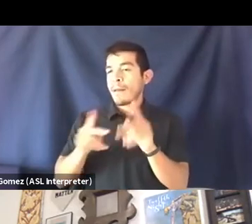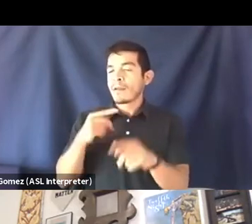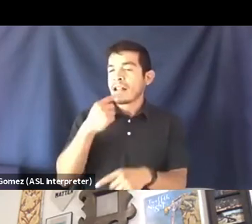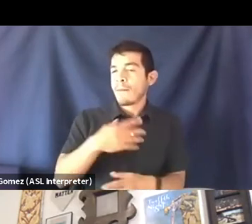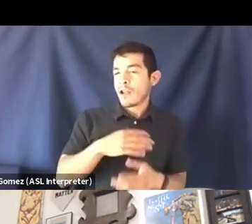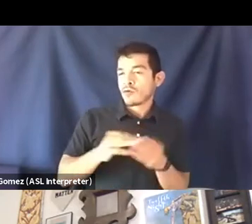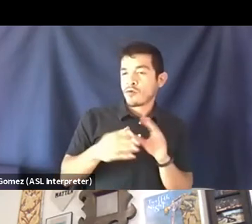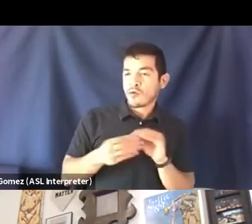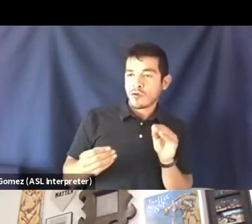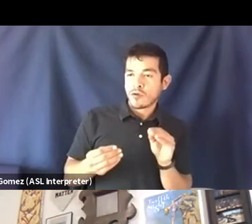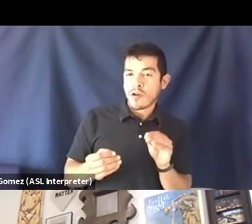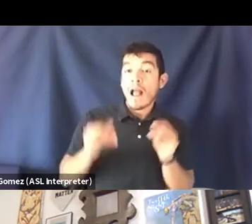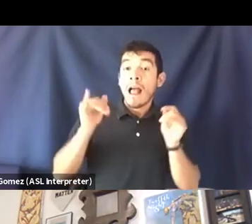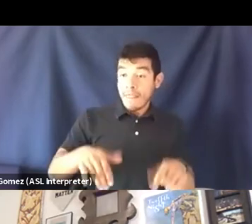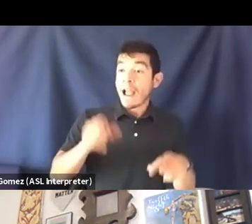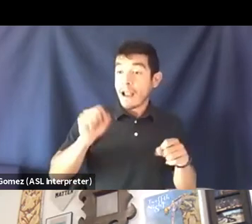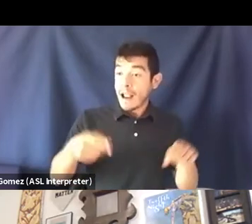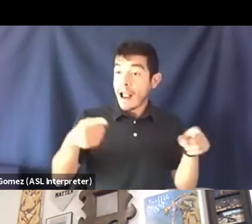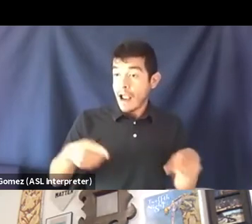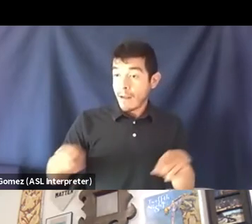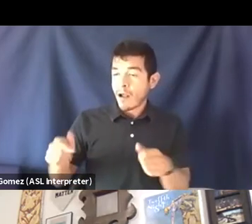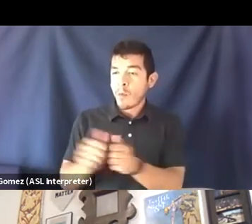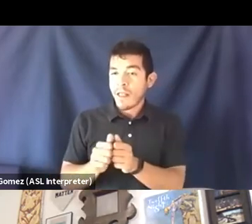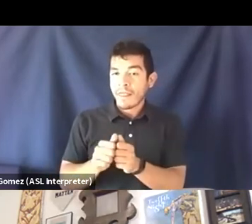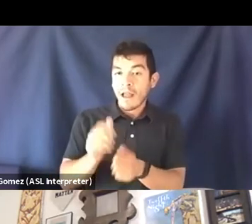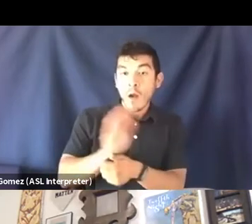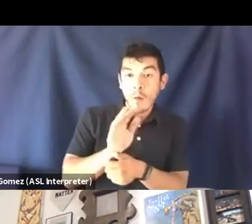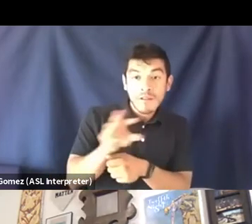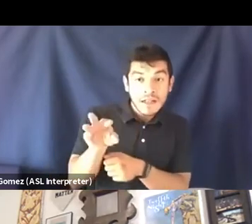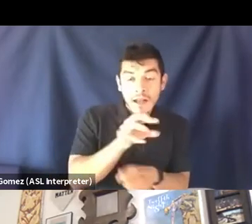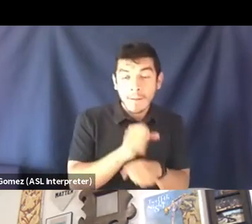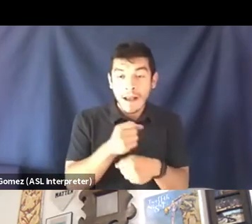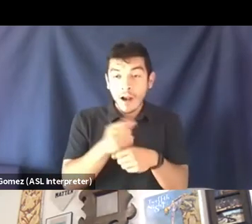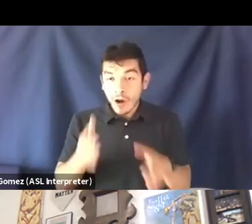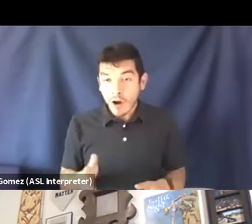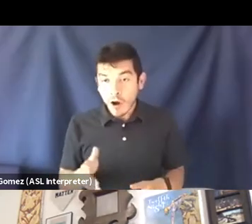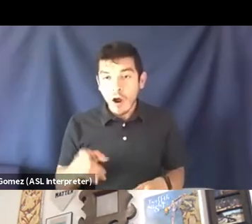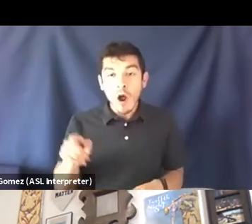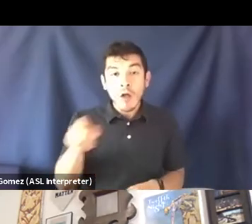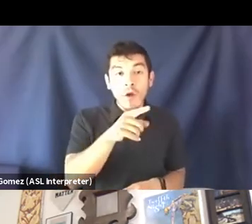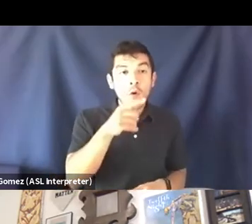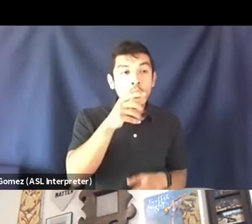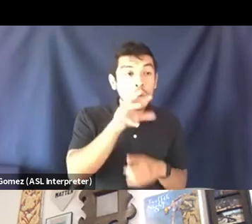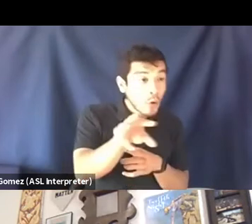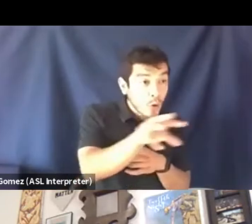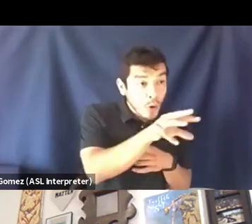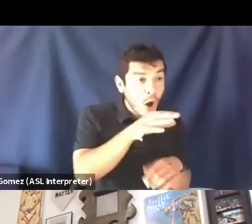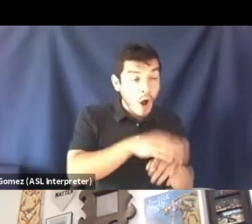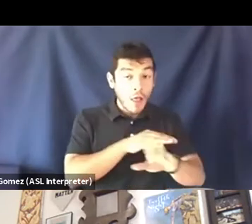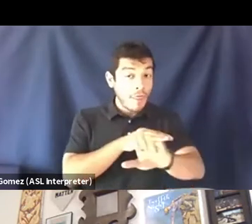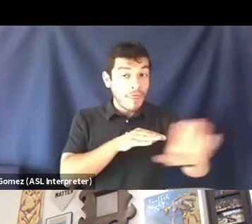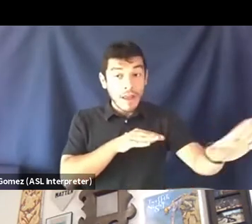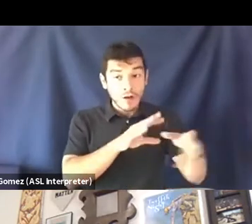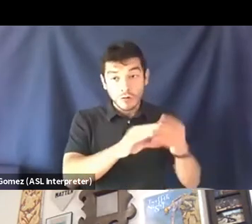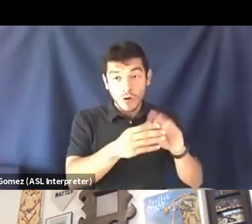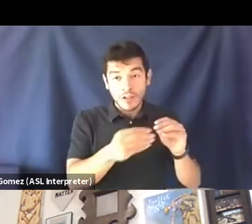which sometimes that can happen with film participants, those who are, you're capturing some, documenting victimizations and